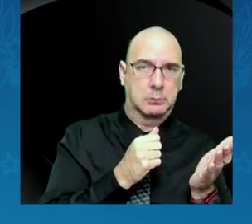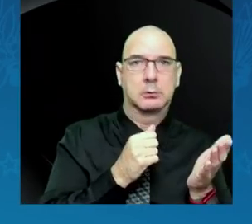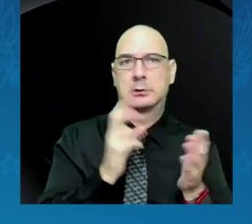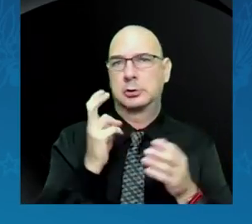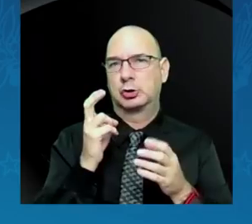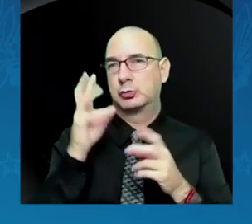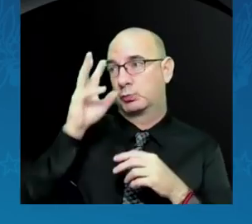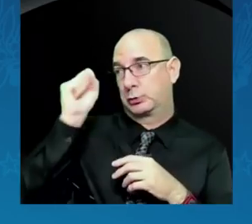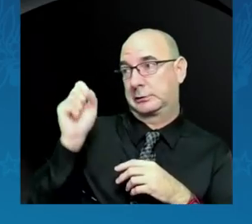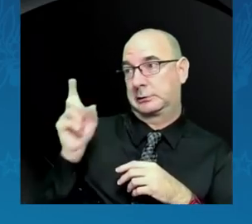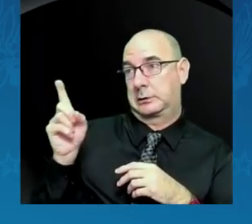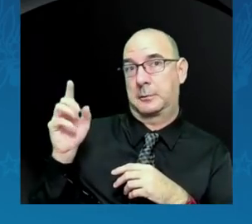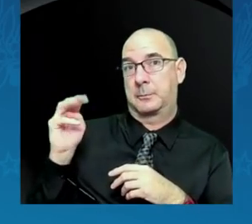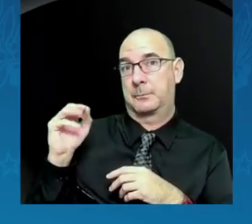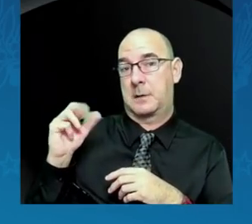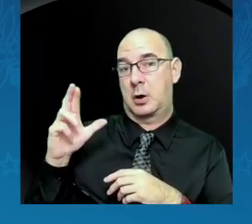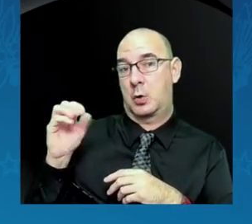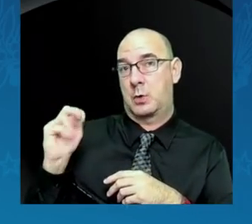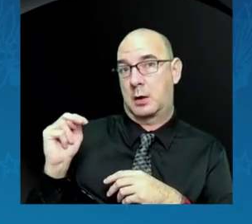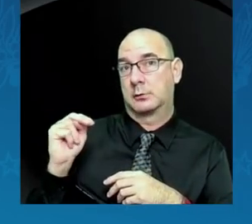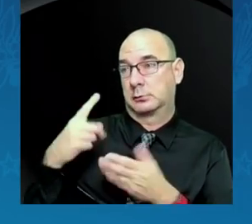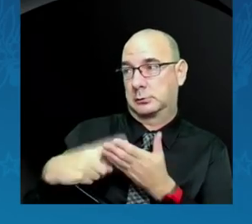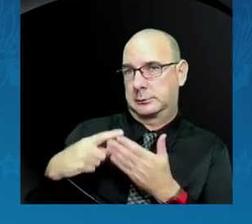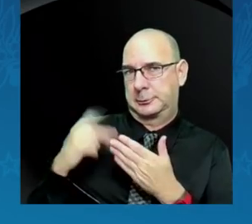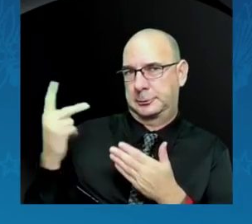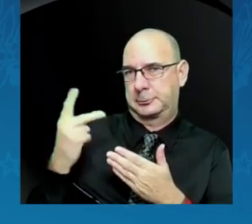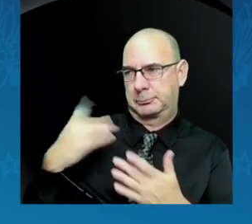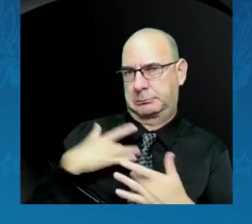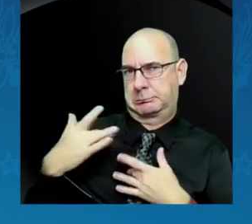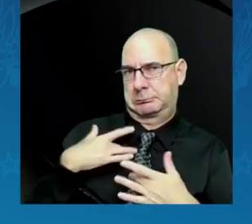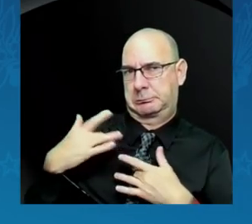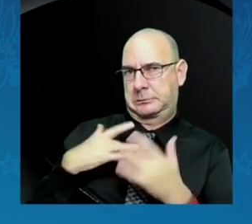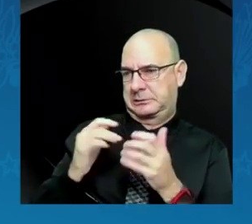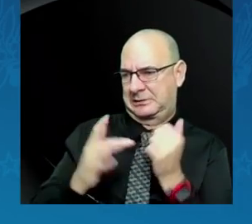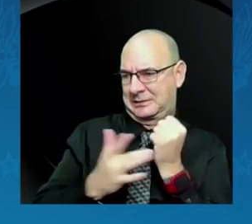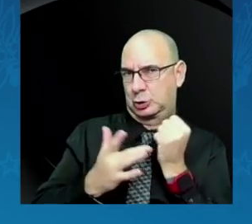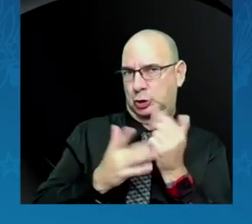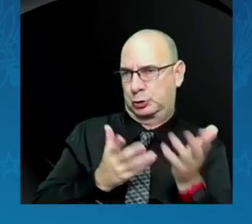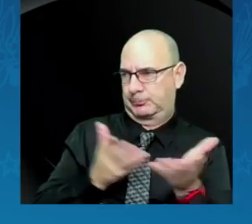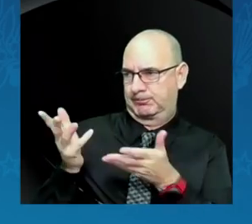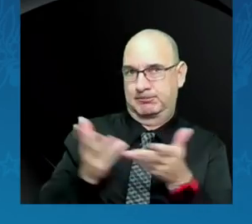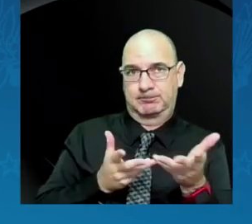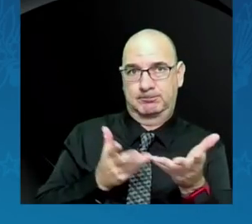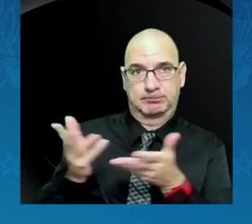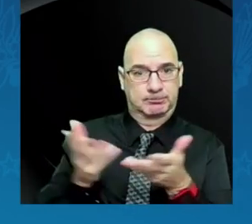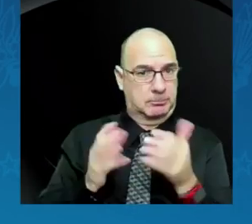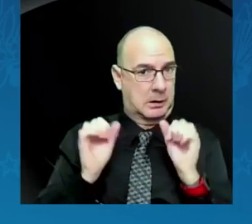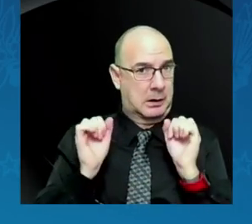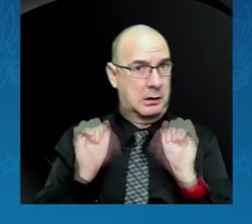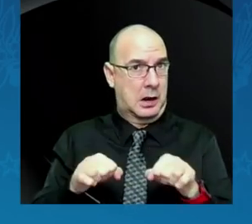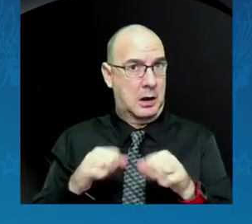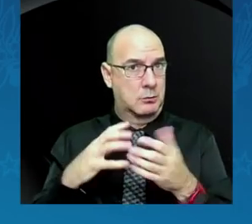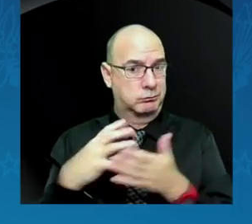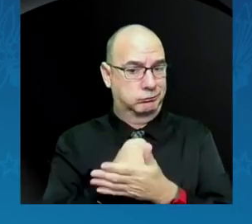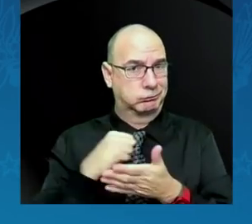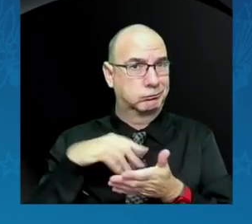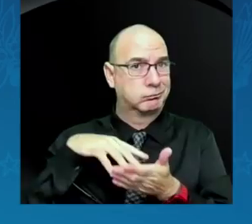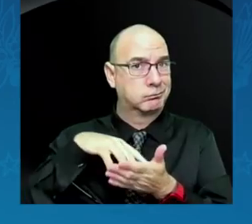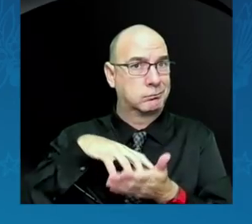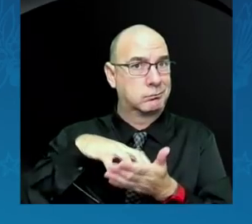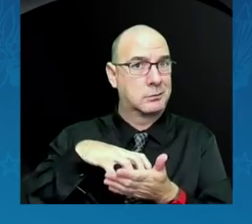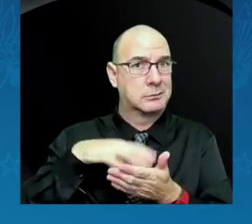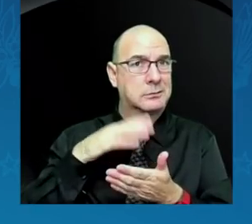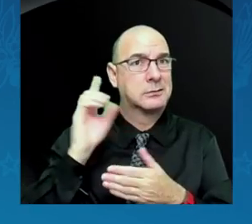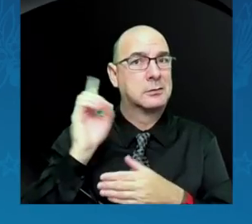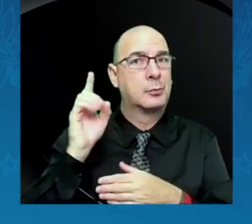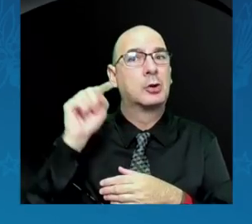concern about how technology can be used to weaken democracies. And in particular, what